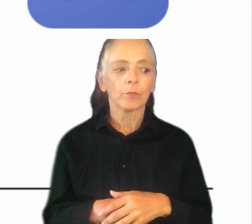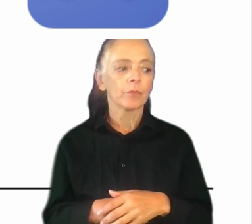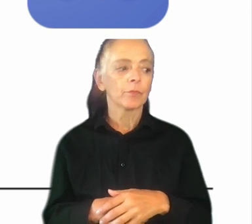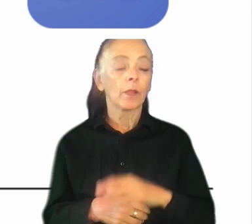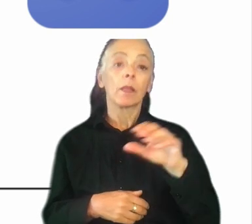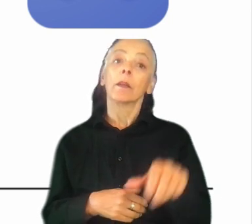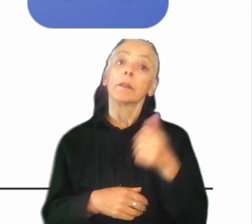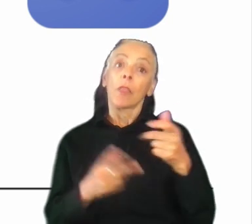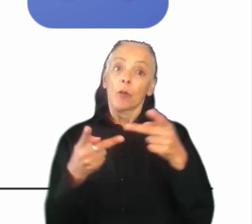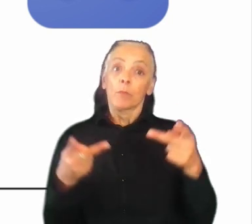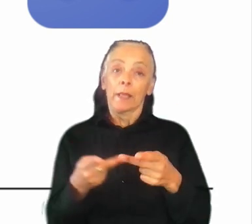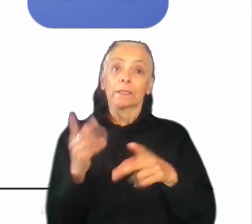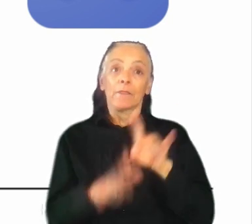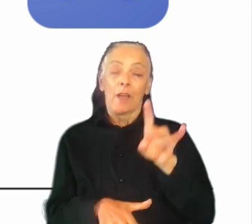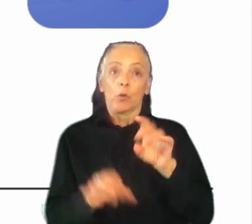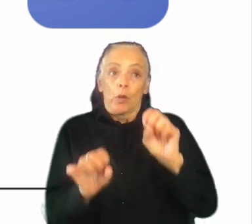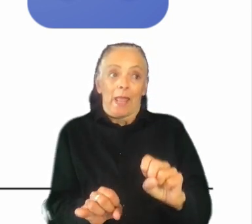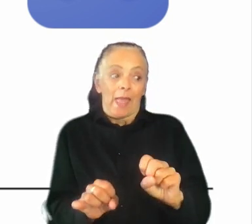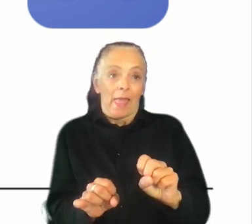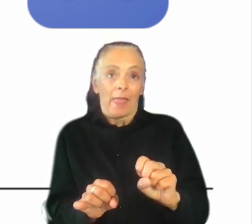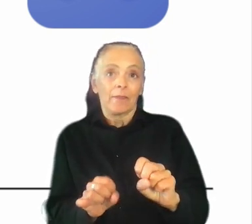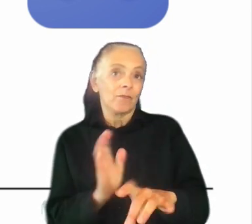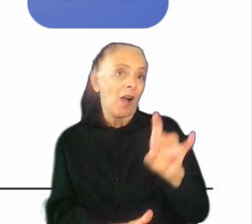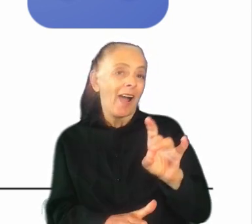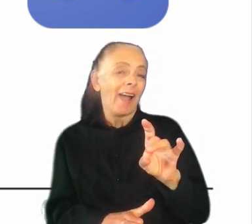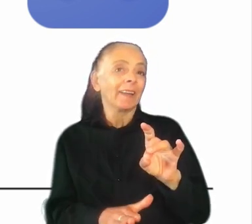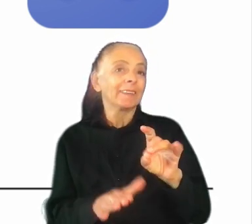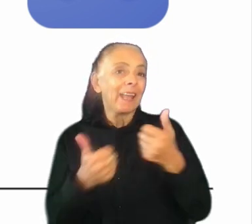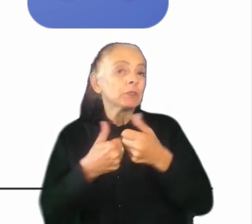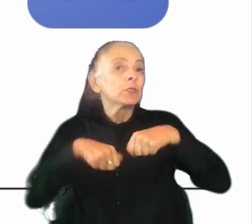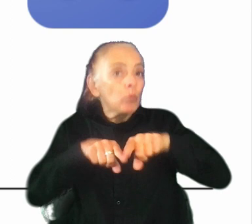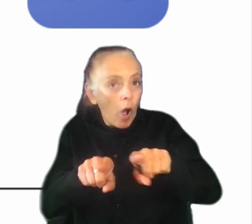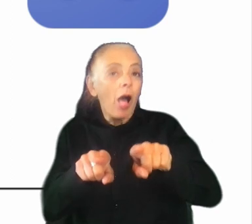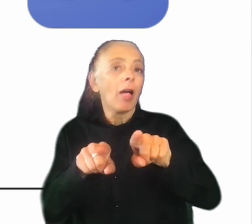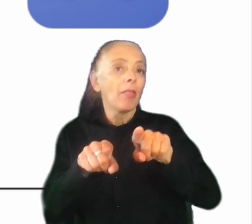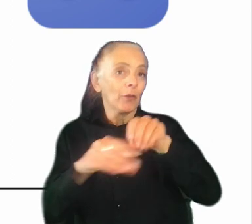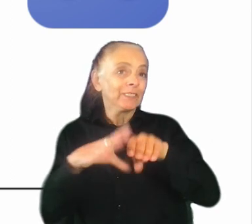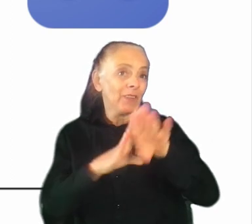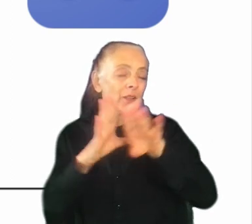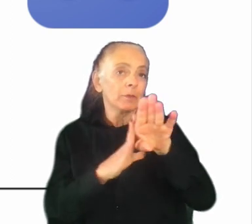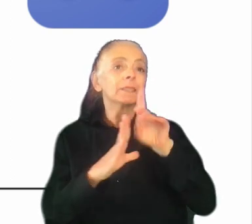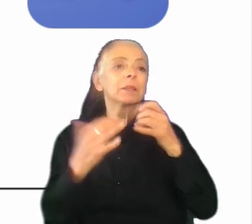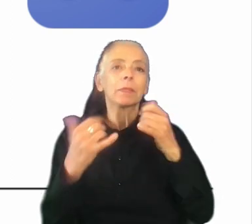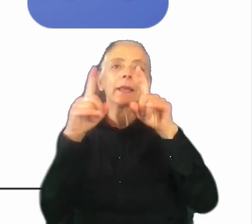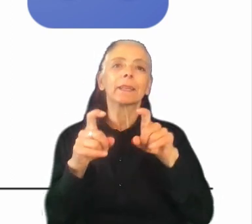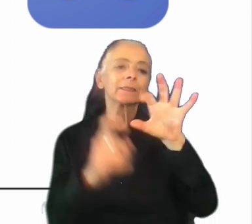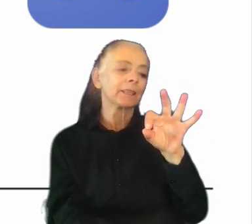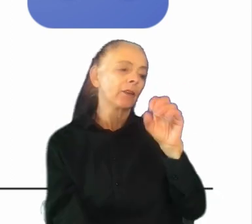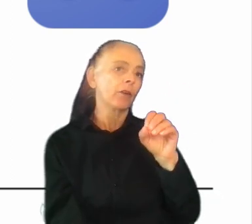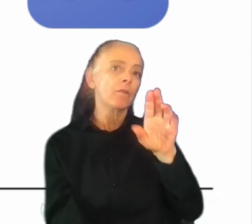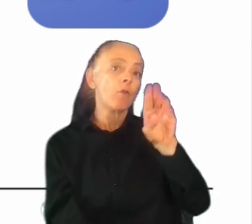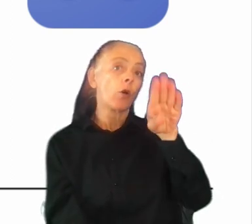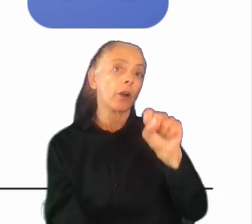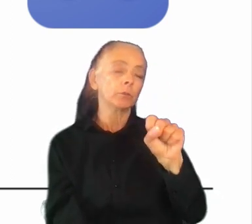one of the places i've found that's particularly helpful for finding in development games are play testing forums so there are